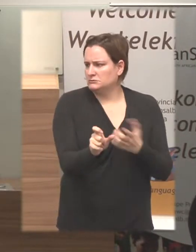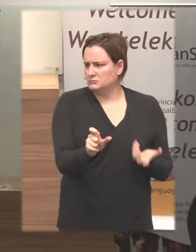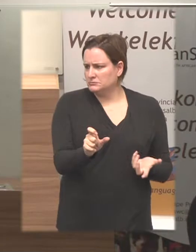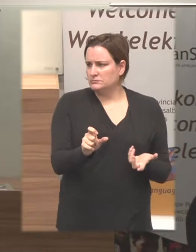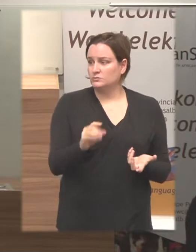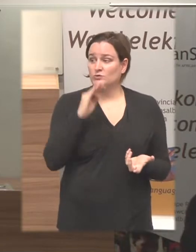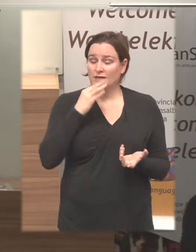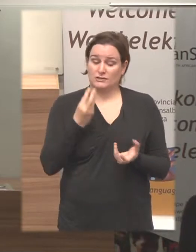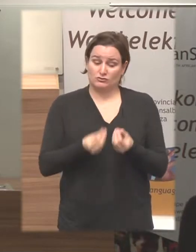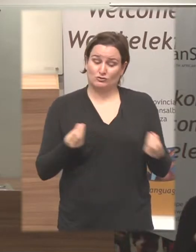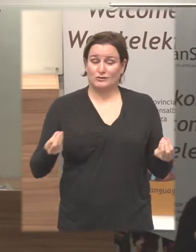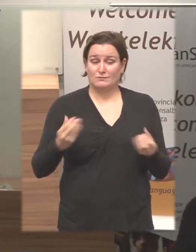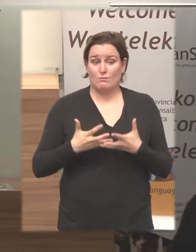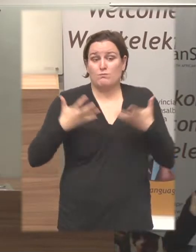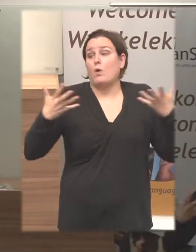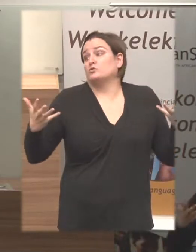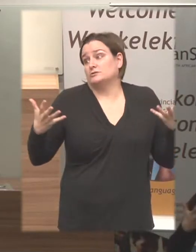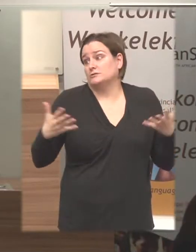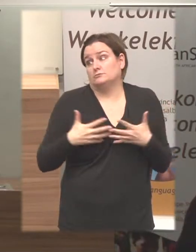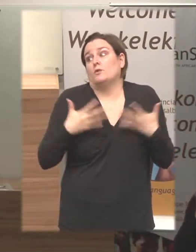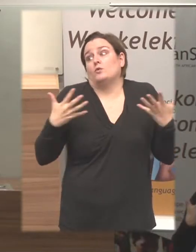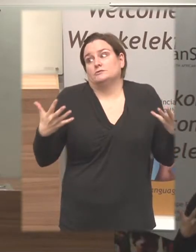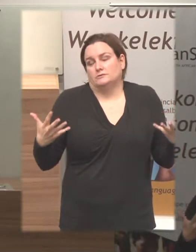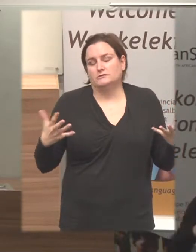our learners, they take